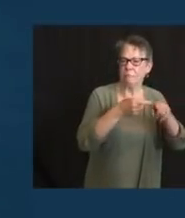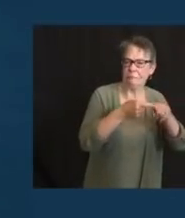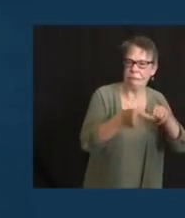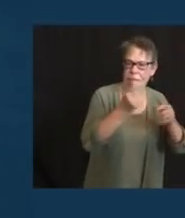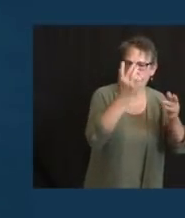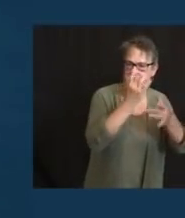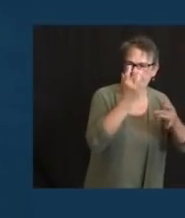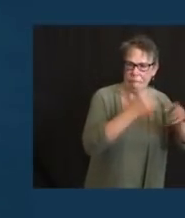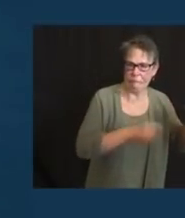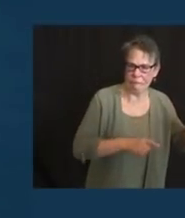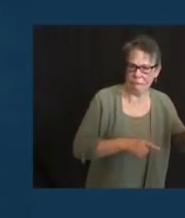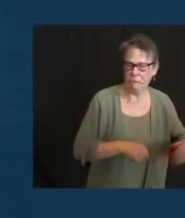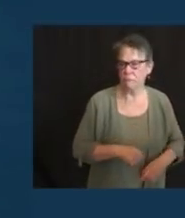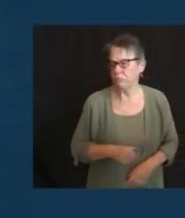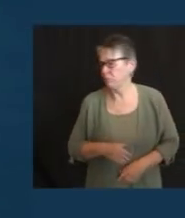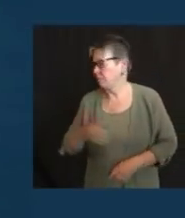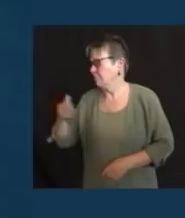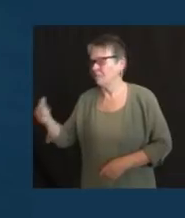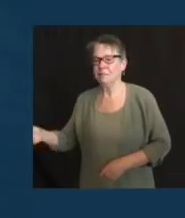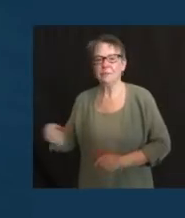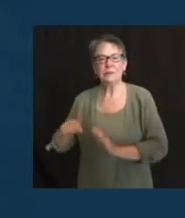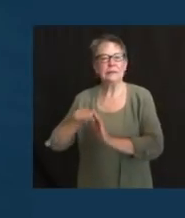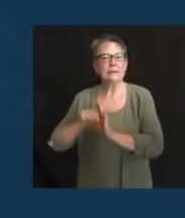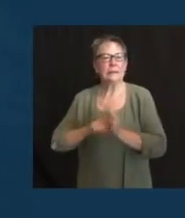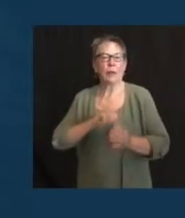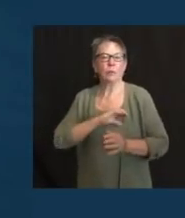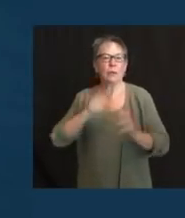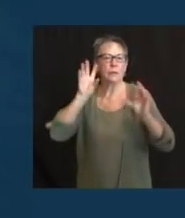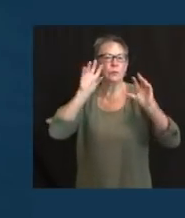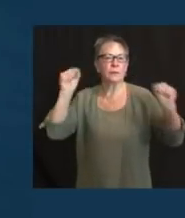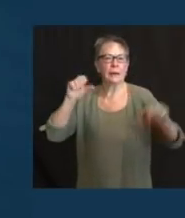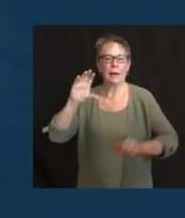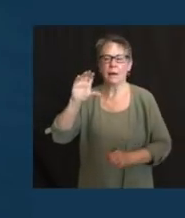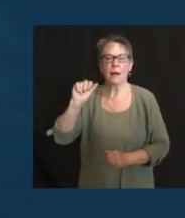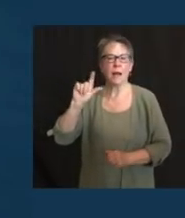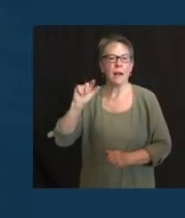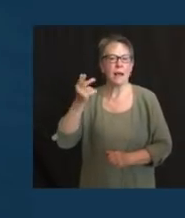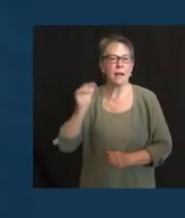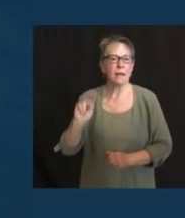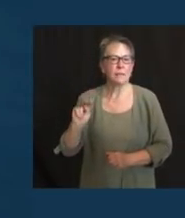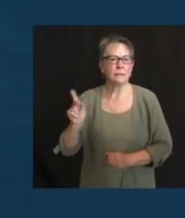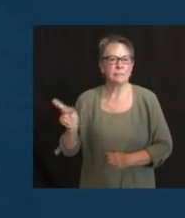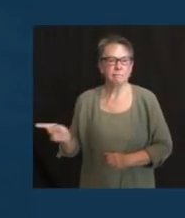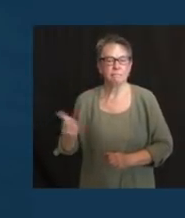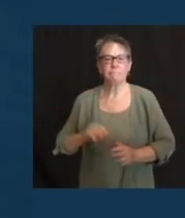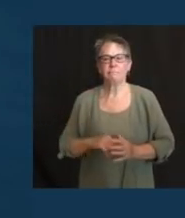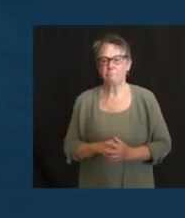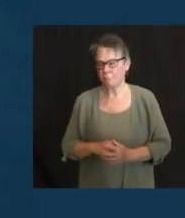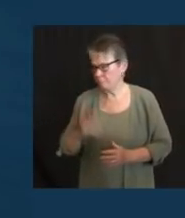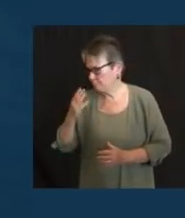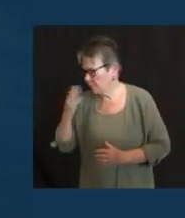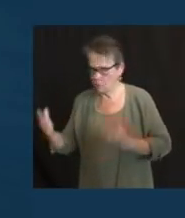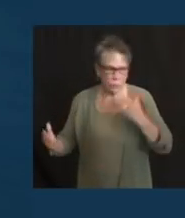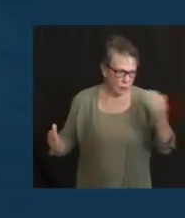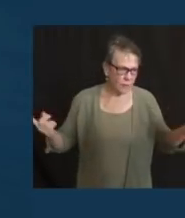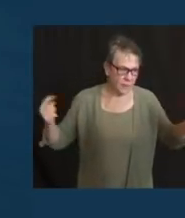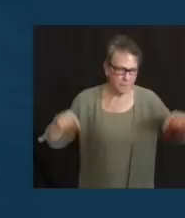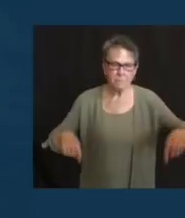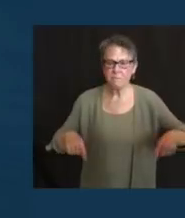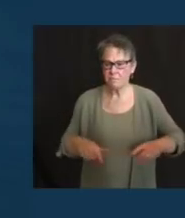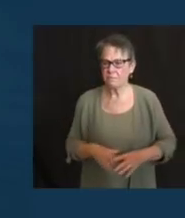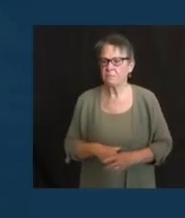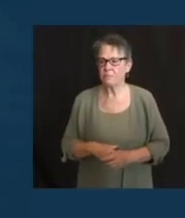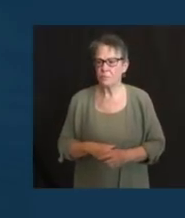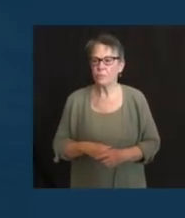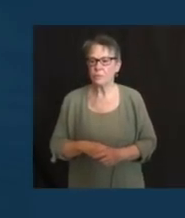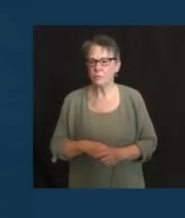needs no introduction, the Superintendent of the State Police, Colonel Pat Callahan. Pat, thank you. Director of the Office of Homeland Security